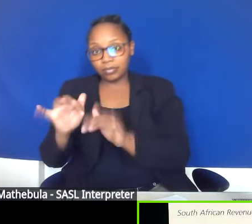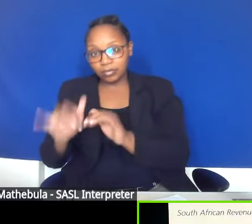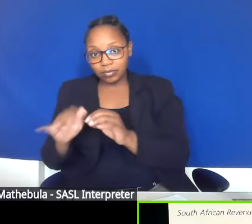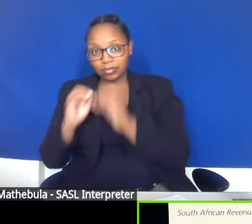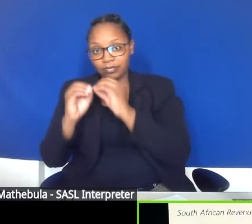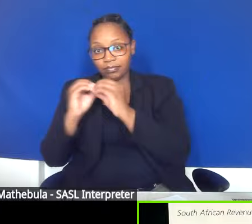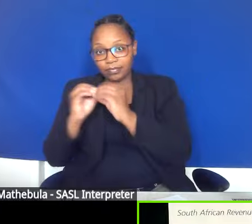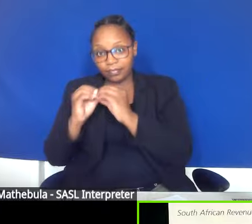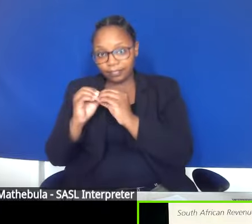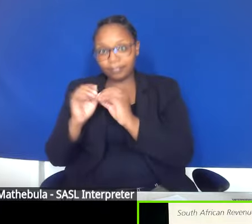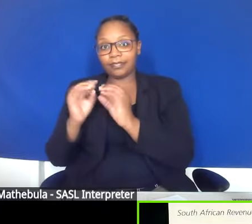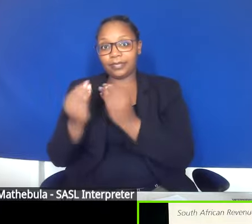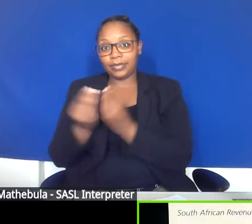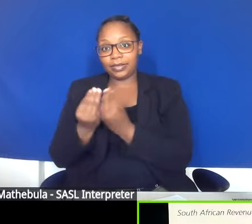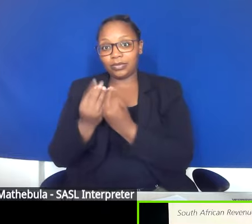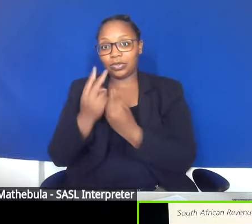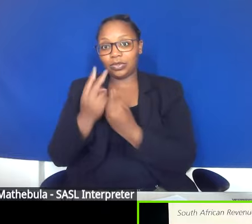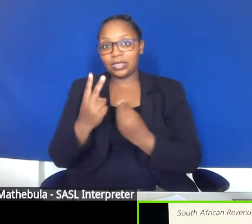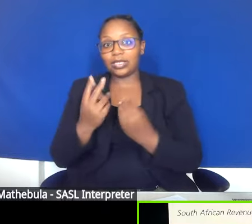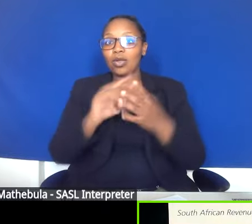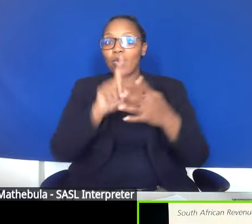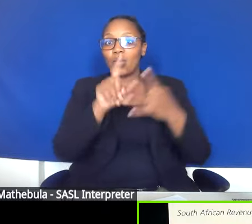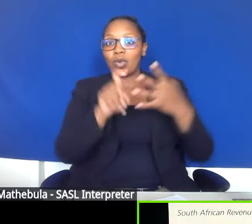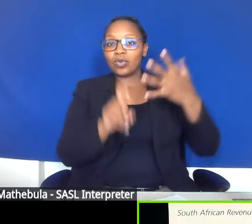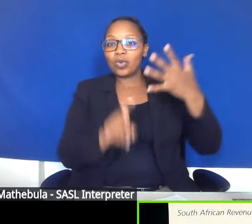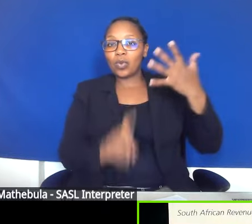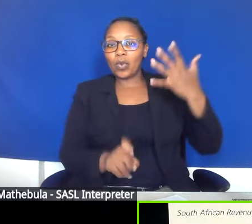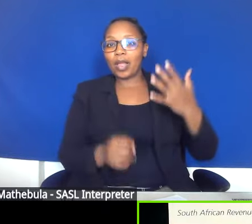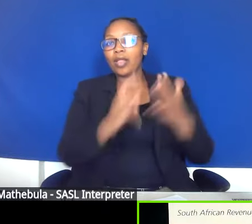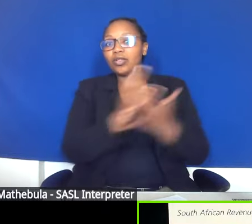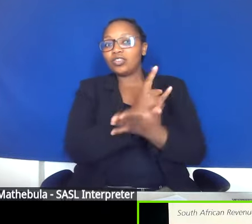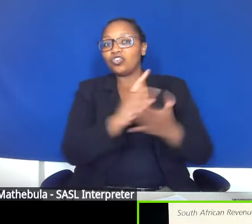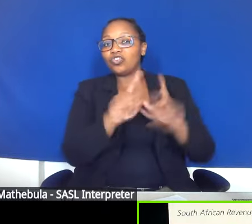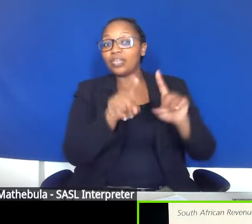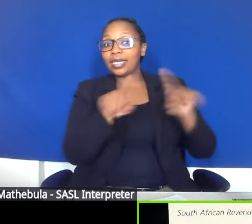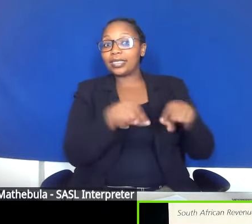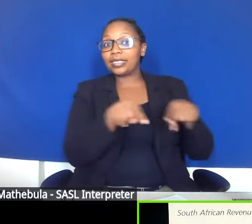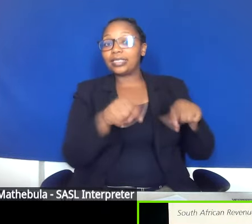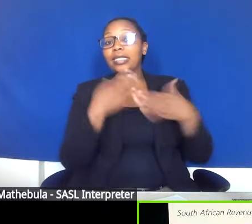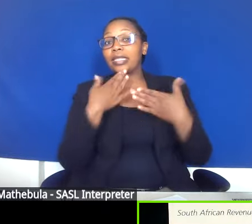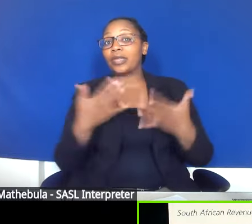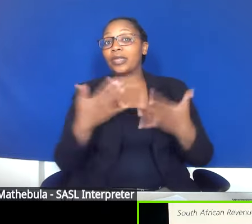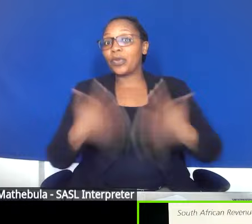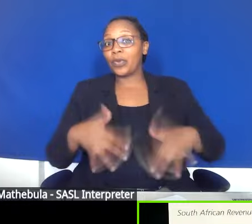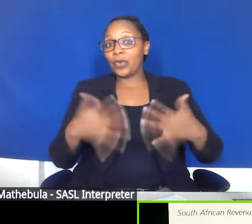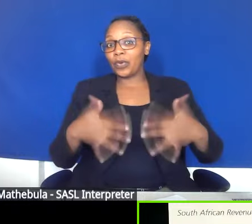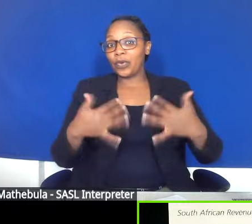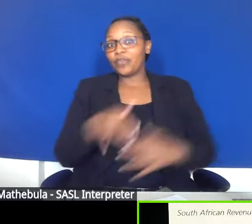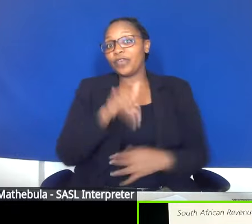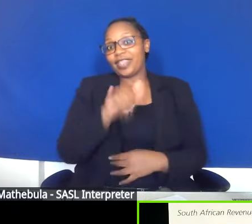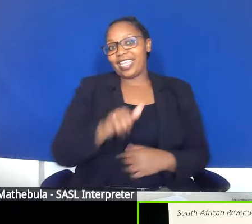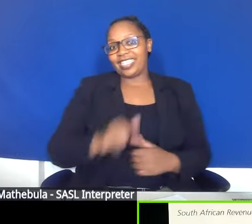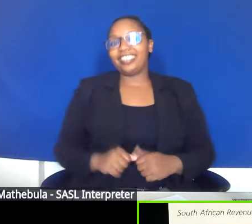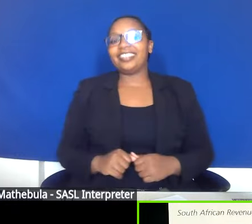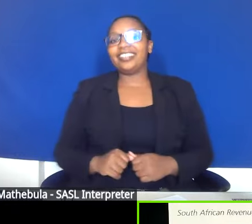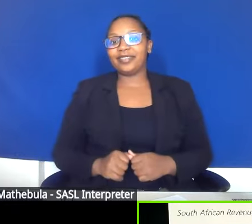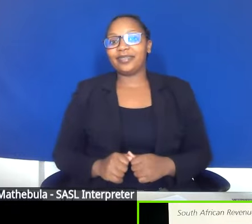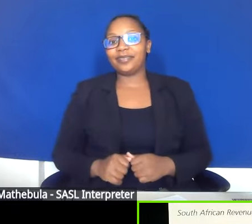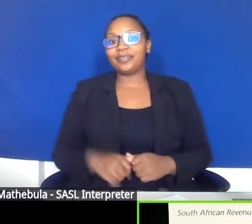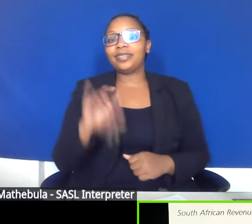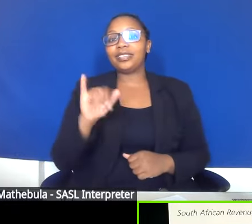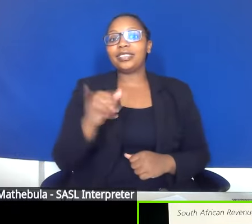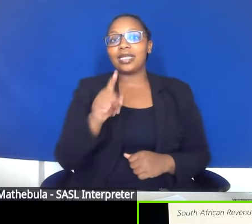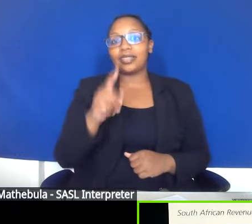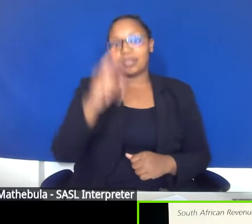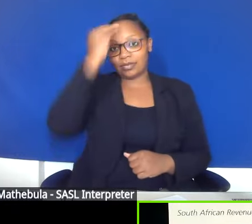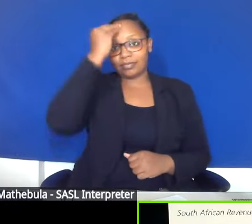we're seeing quite a lot of questions coming in through the chat. Thank you very much for that. Just bear note that the